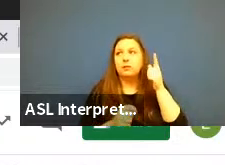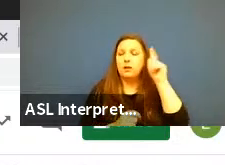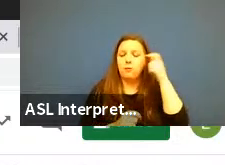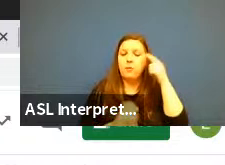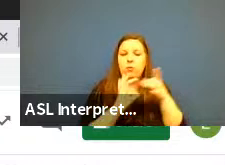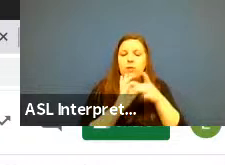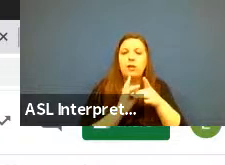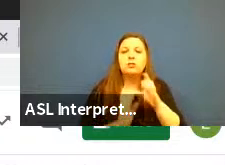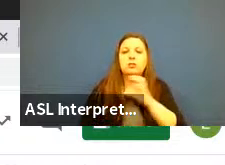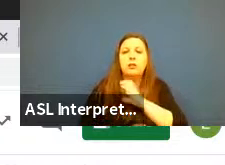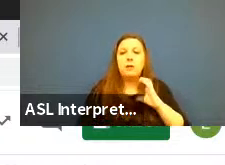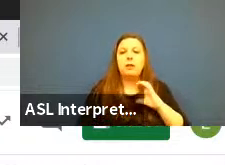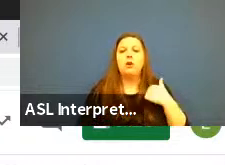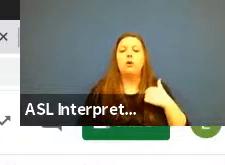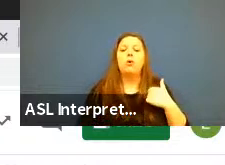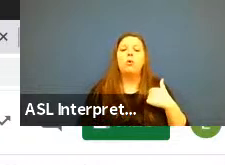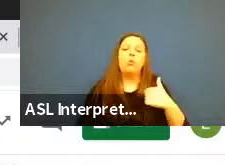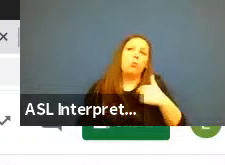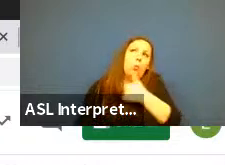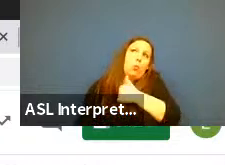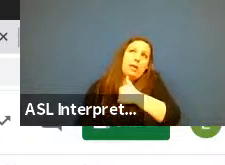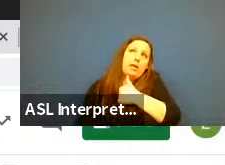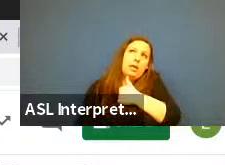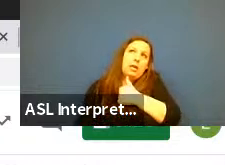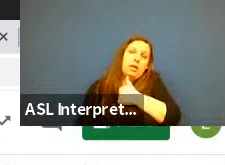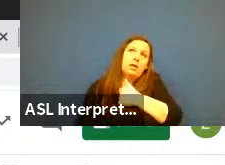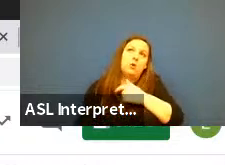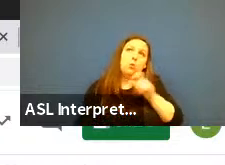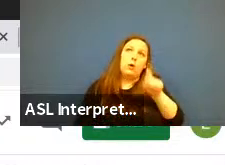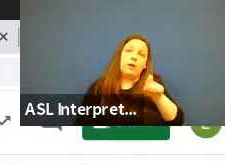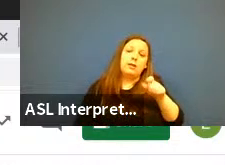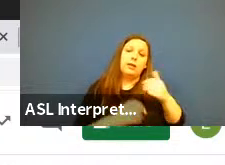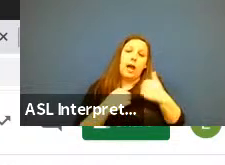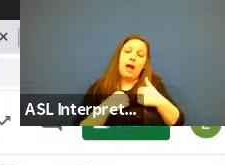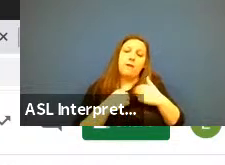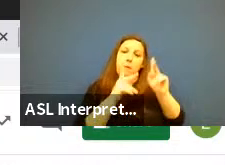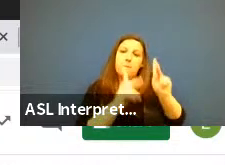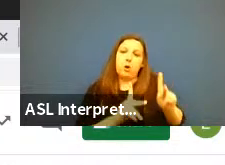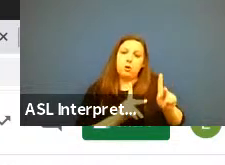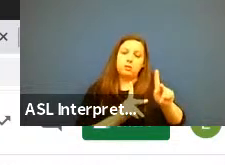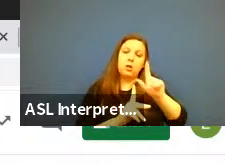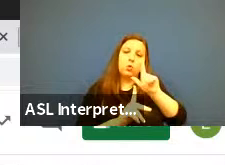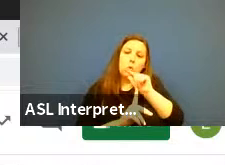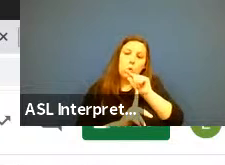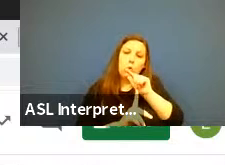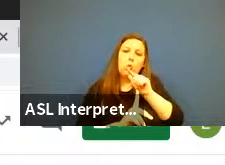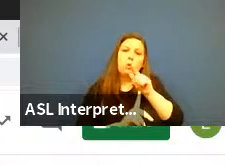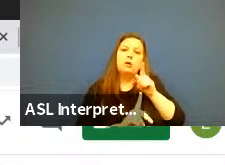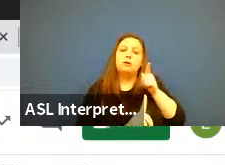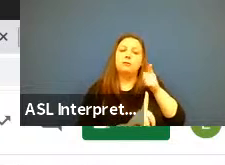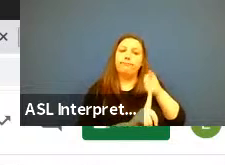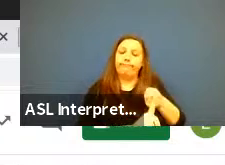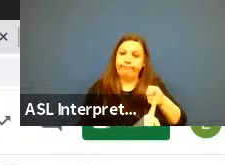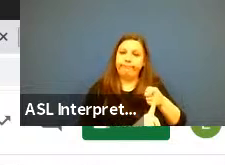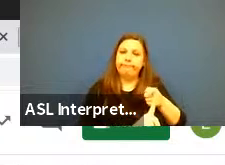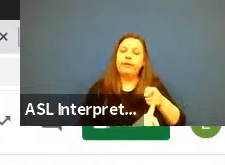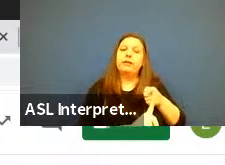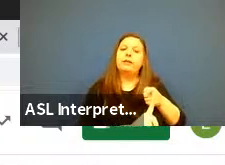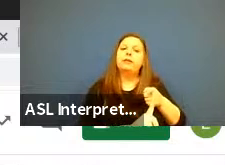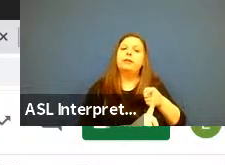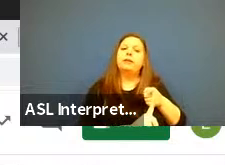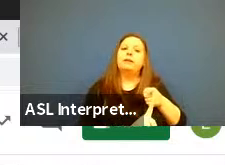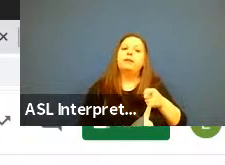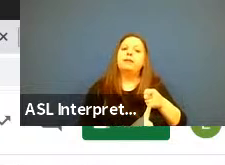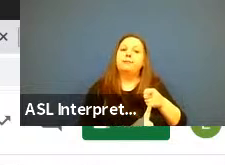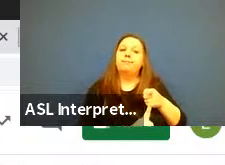we would need to have someone designated to take fairly extensive